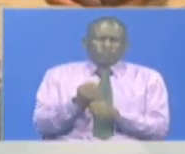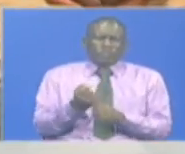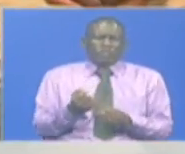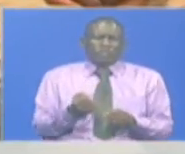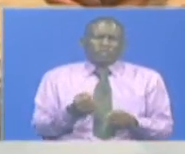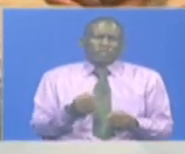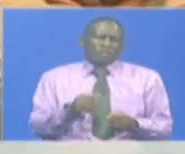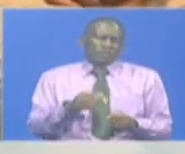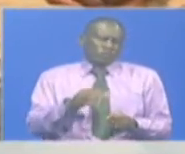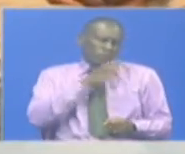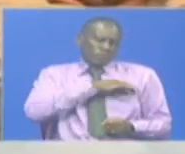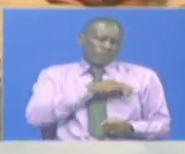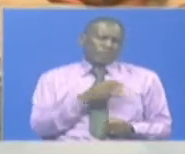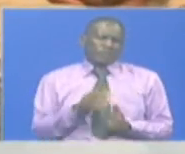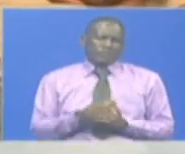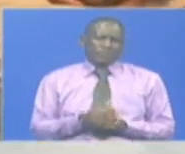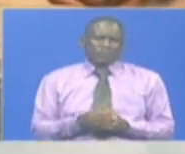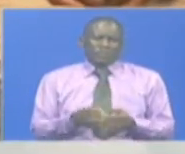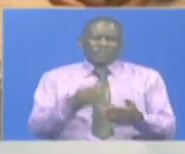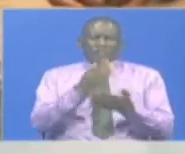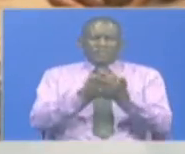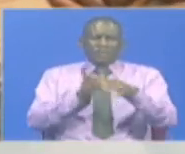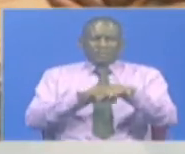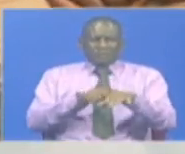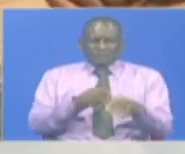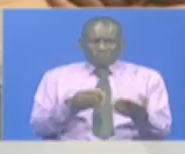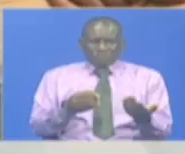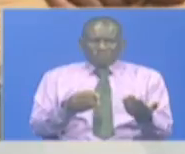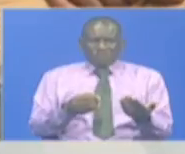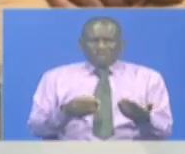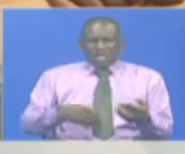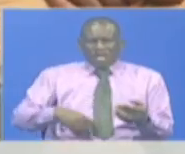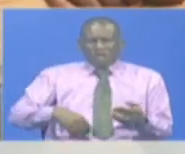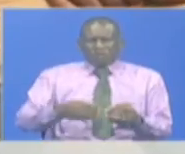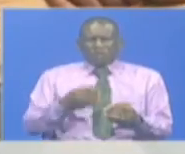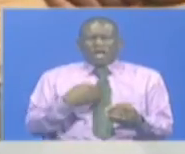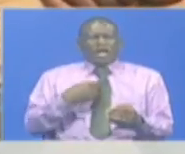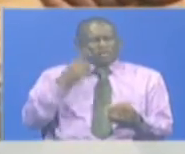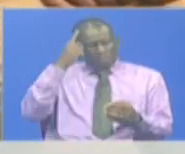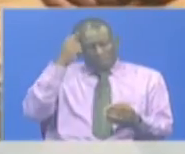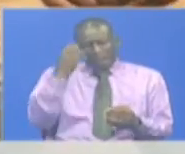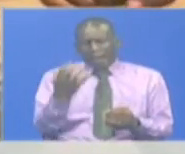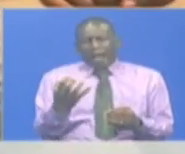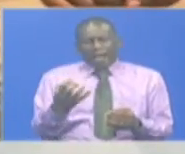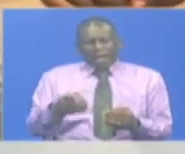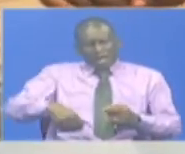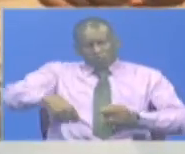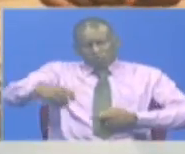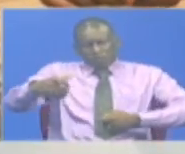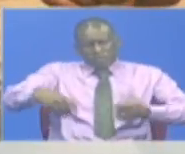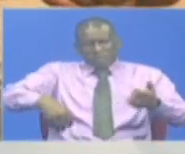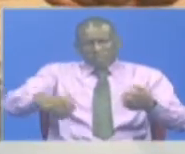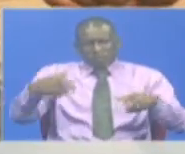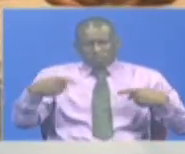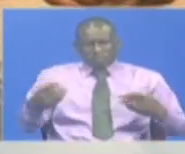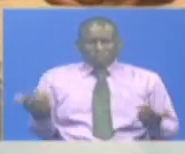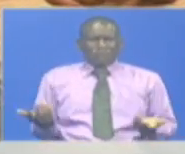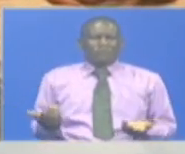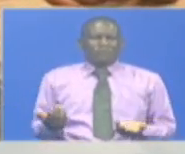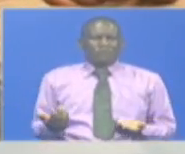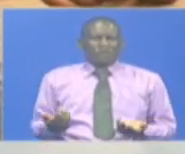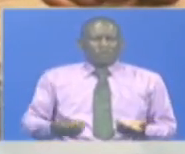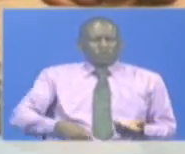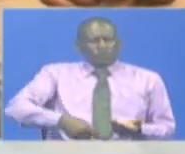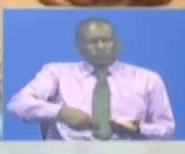nategemea. Na saa nyingine nachukua makaa nanunua kutoka watu na nauza nanunua bei